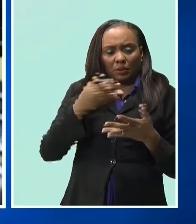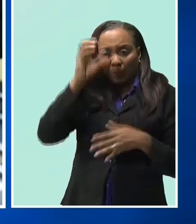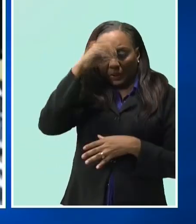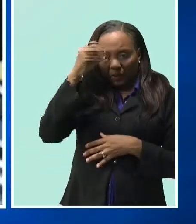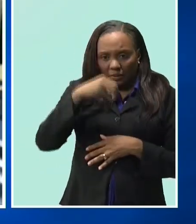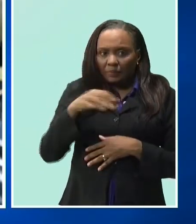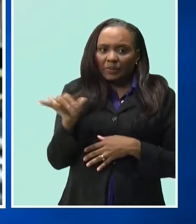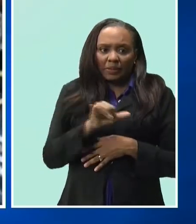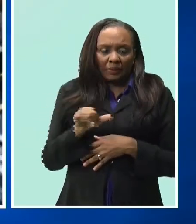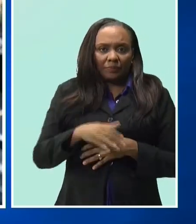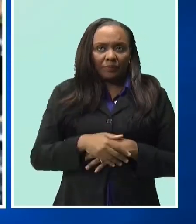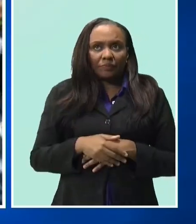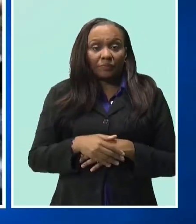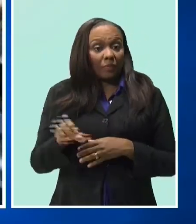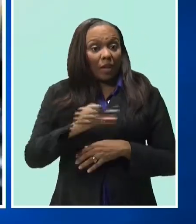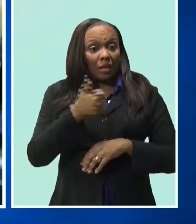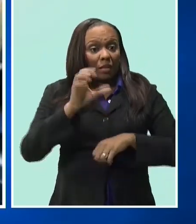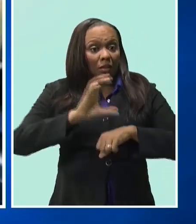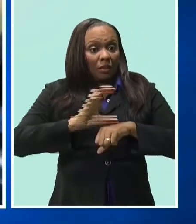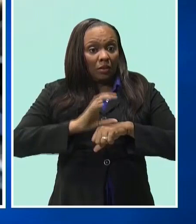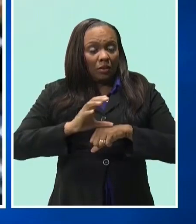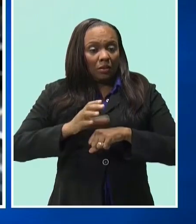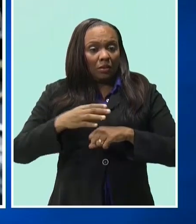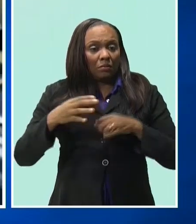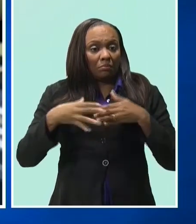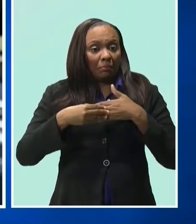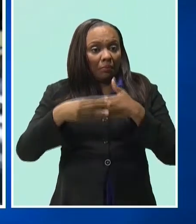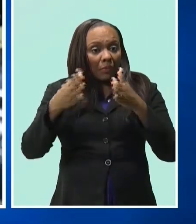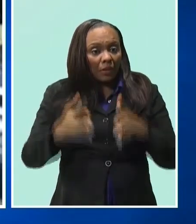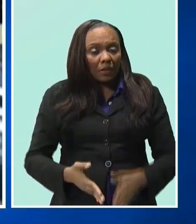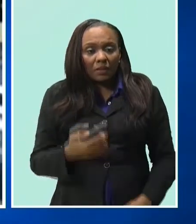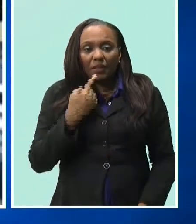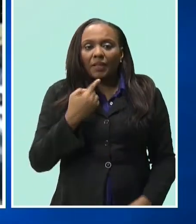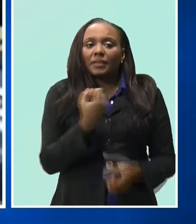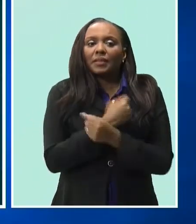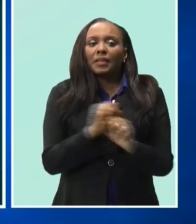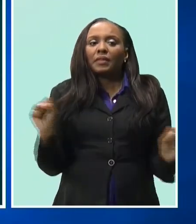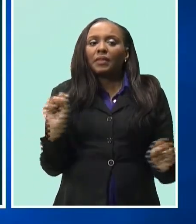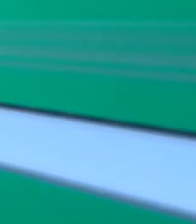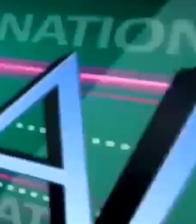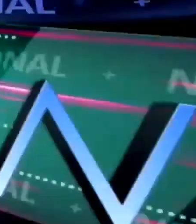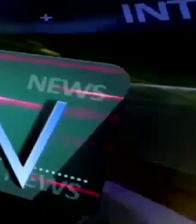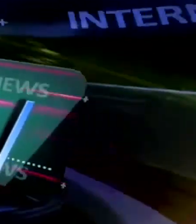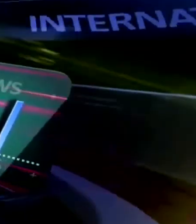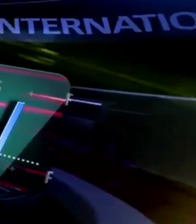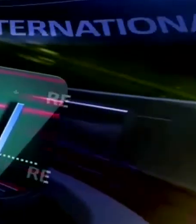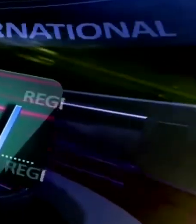Bahamas Faith Ministries, Pastor Dave Burrows, insisted that safety comes first.